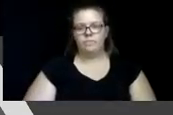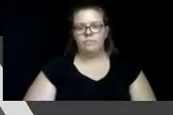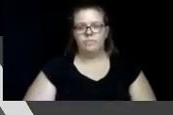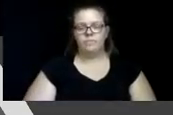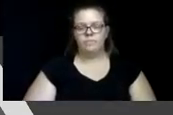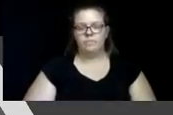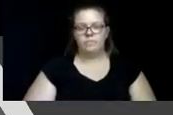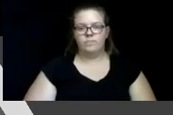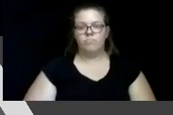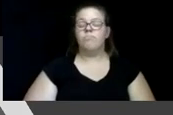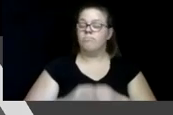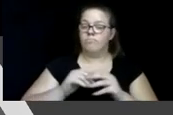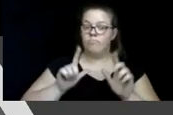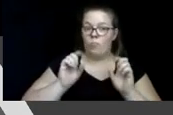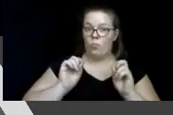Okay.